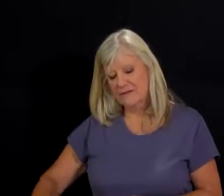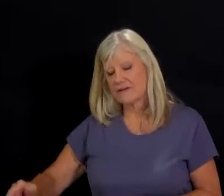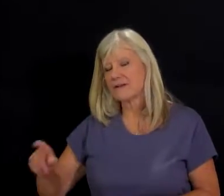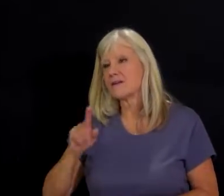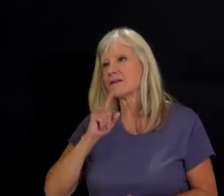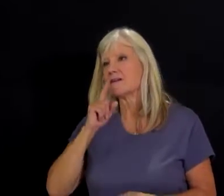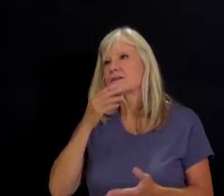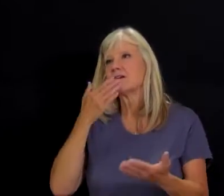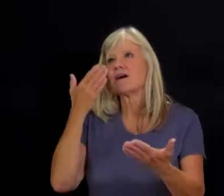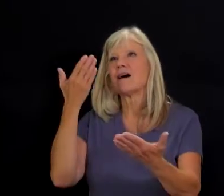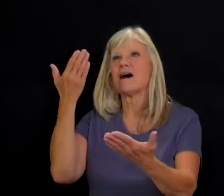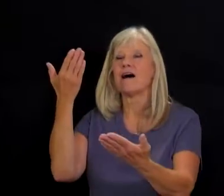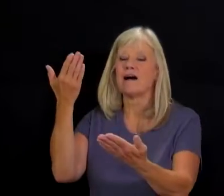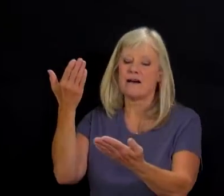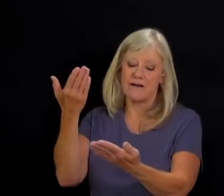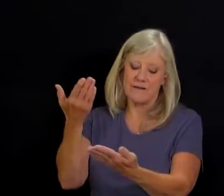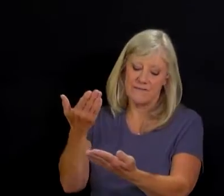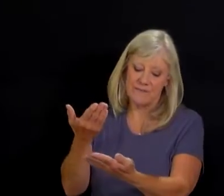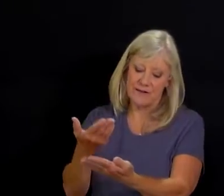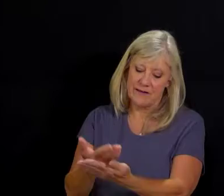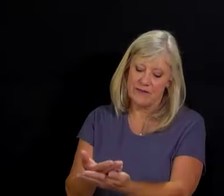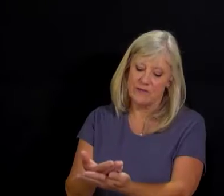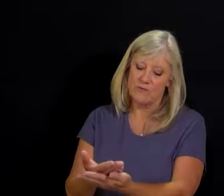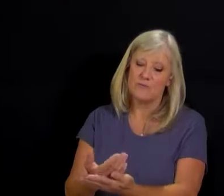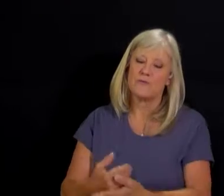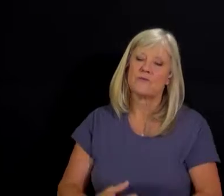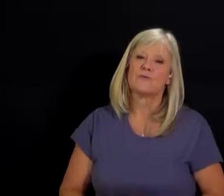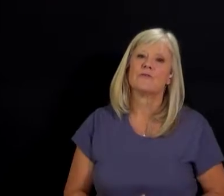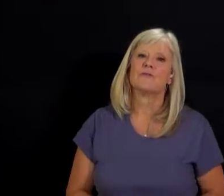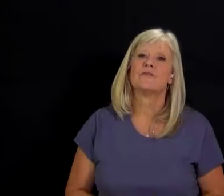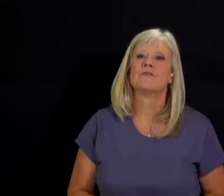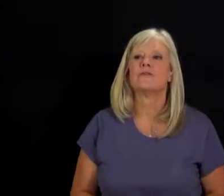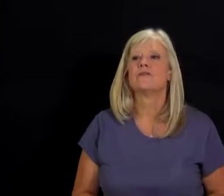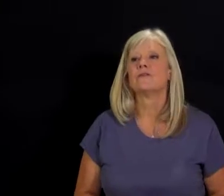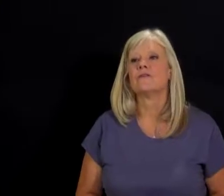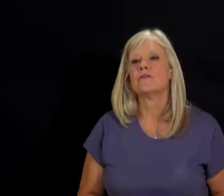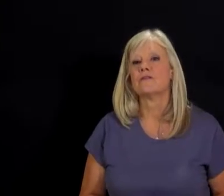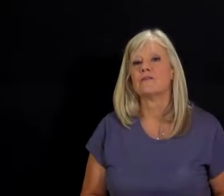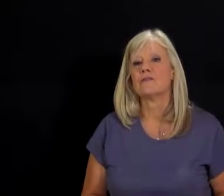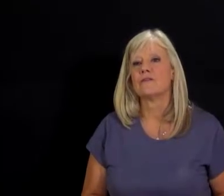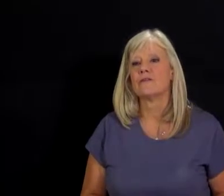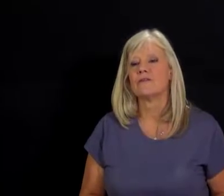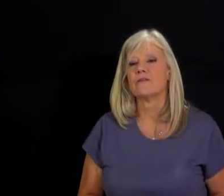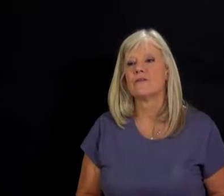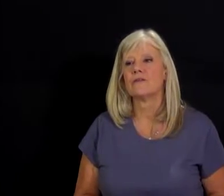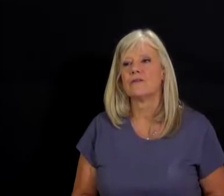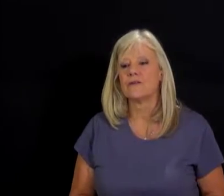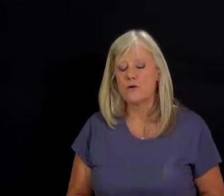Oh,